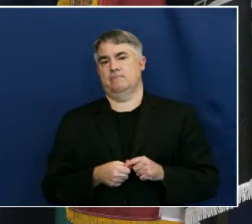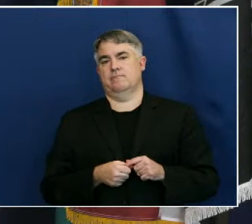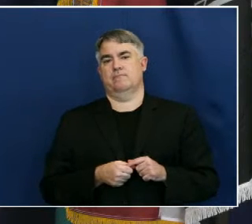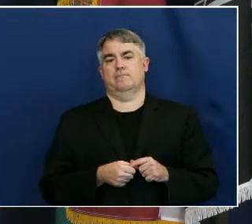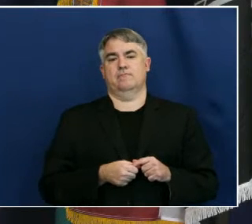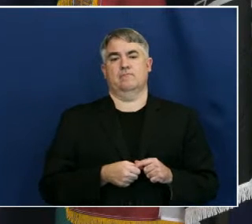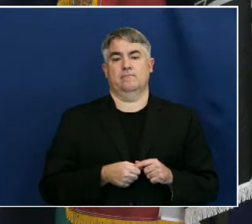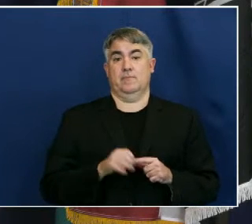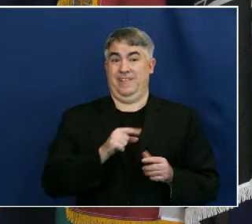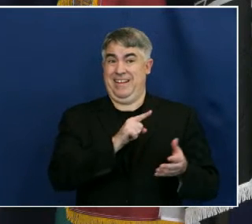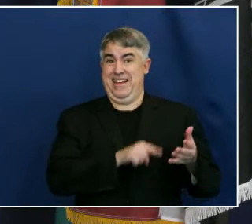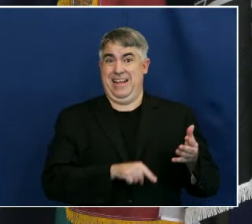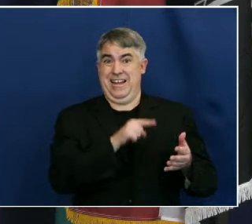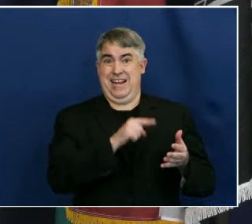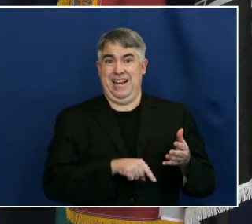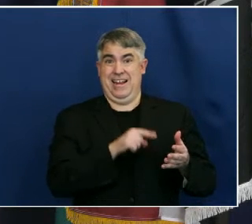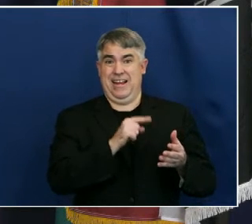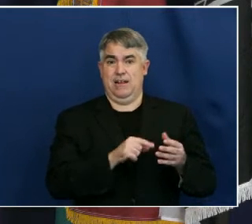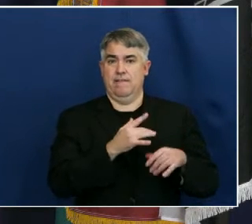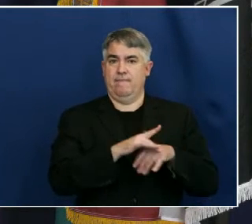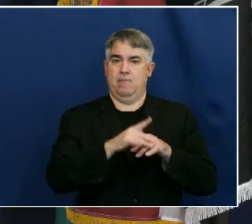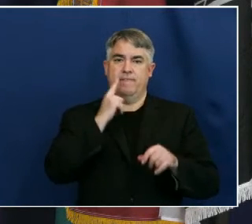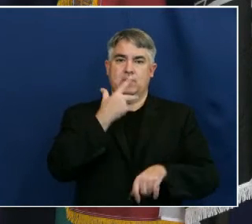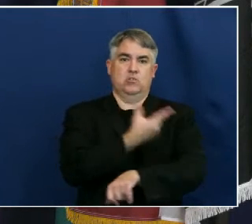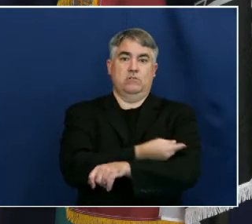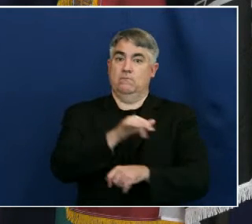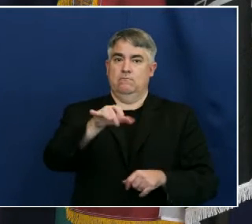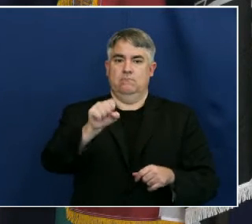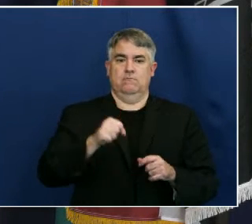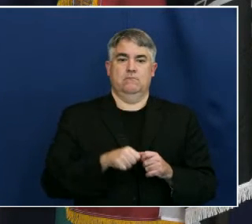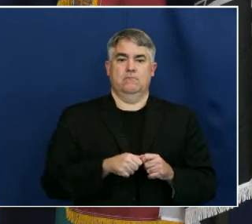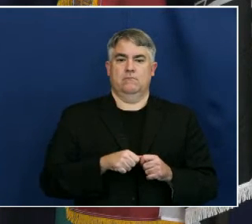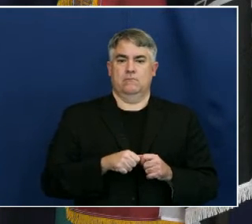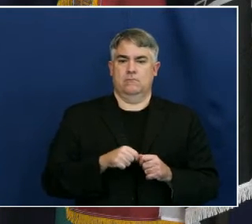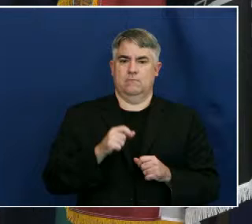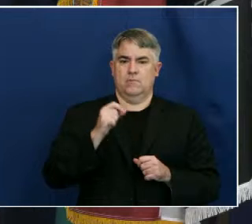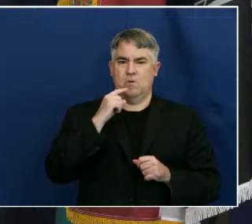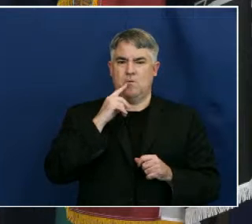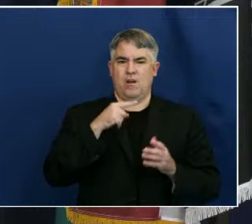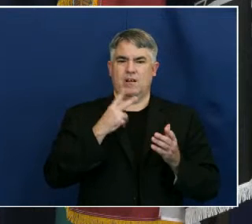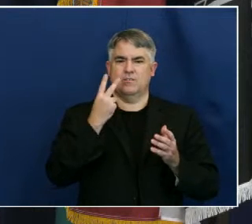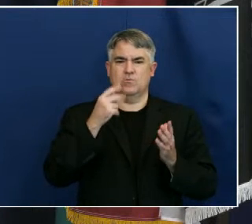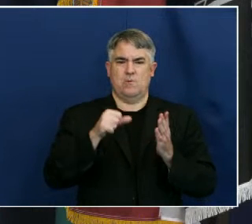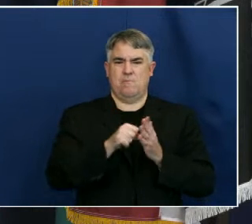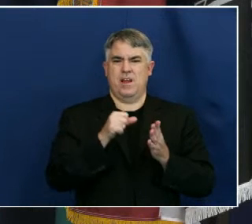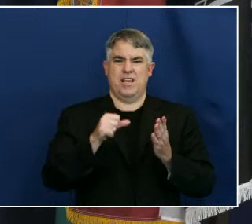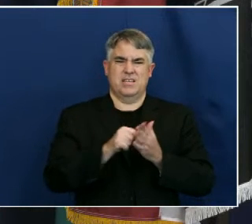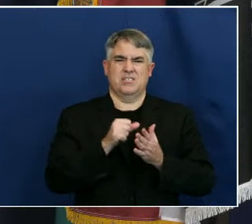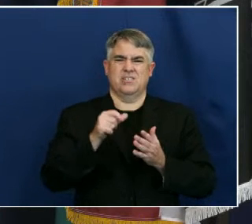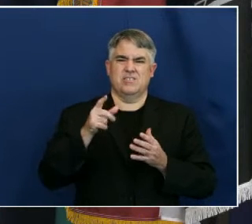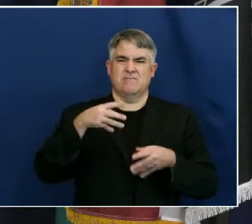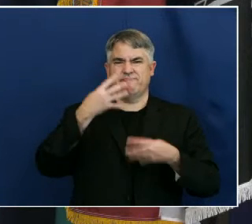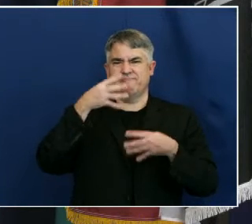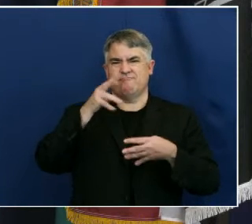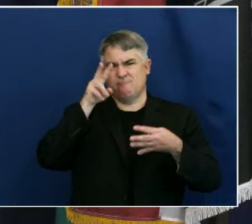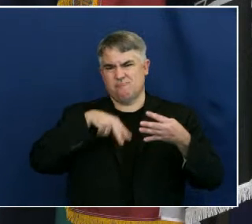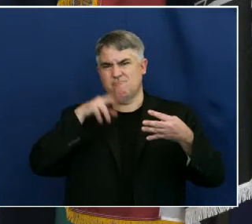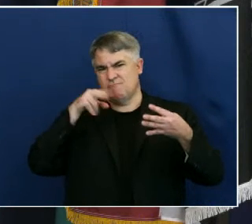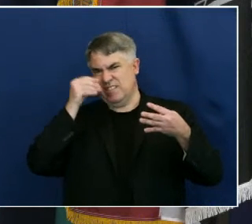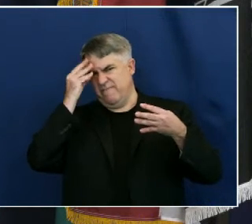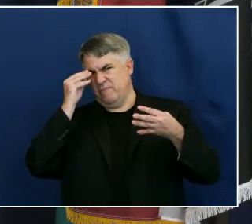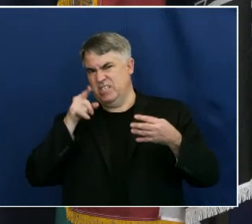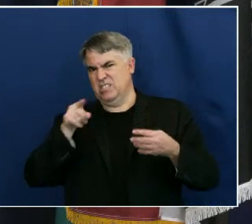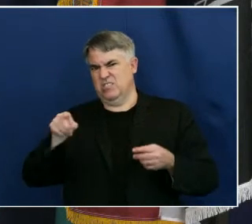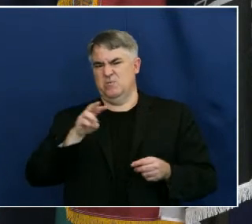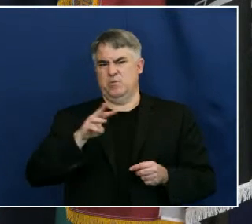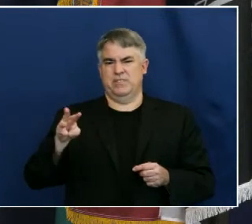so all of those individuals will be available, but there's about a 2-page kind of bullet point of all of that. That will be up on our website. Obviously,